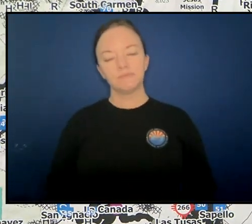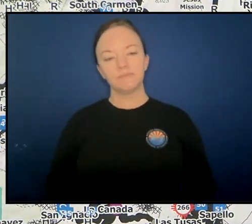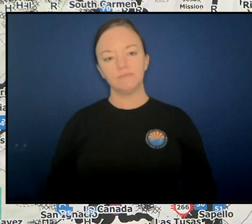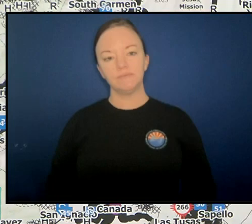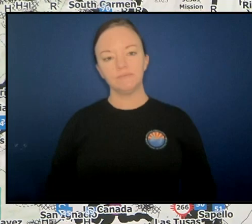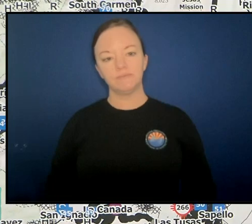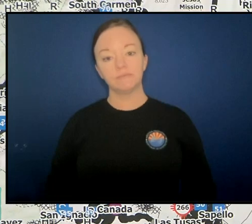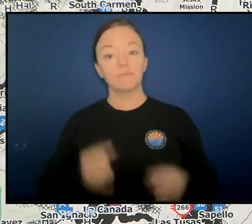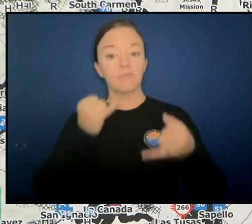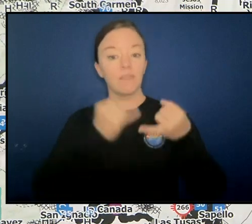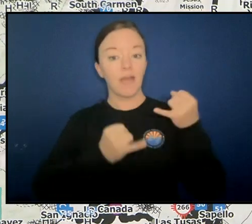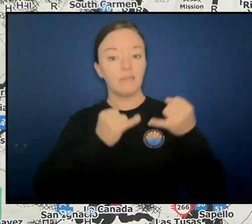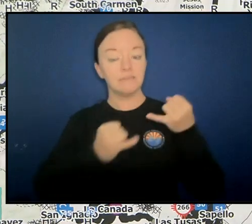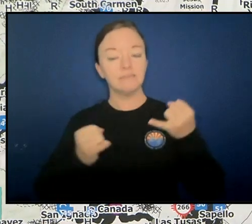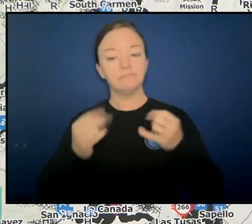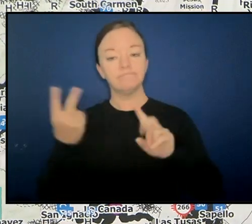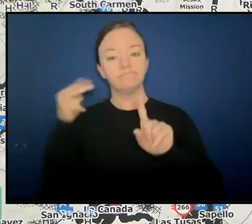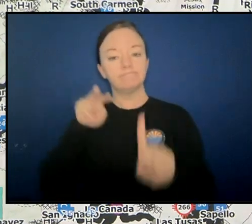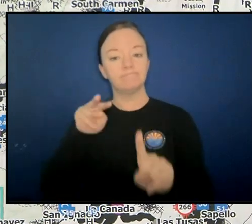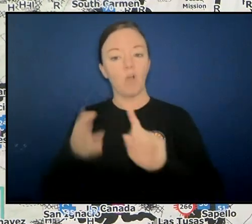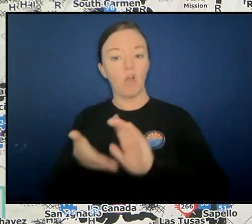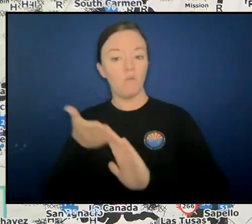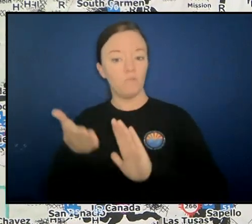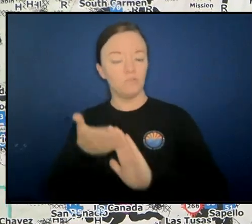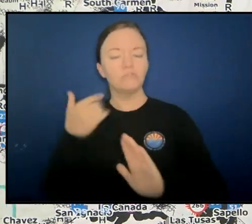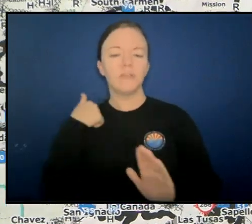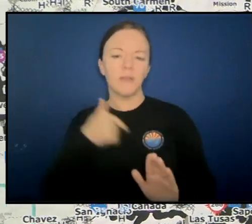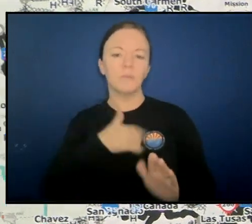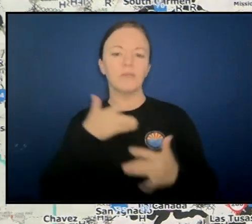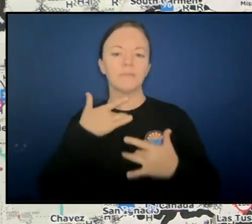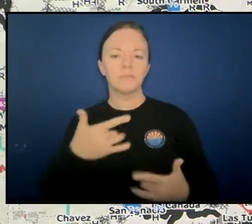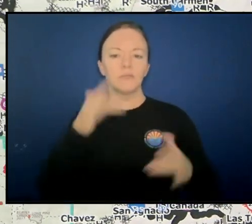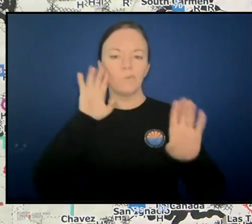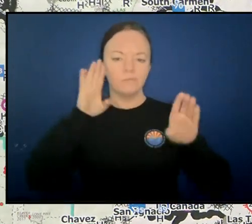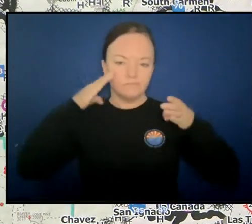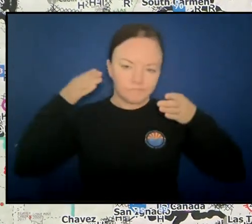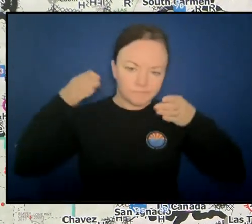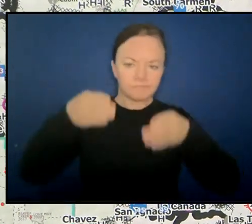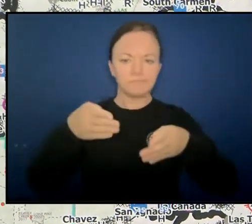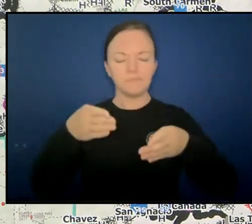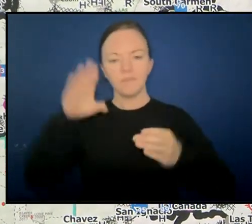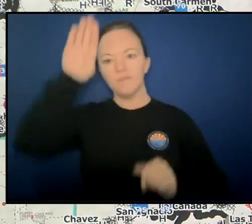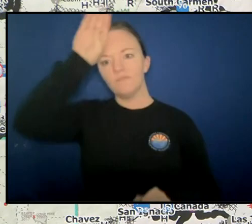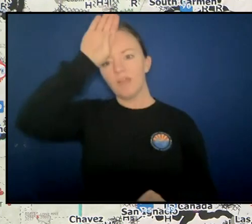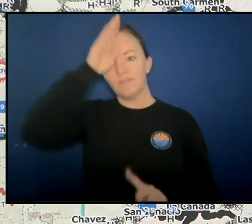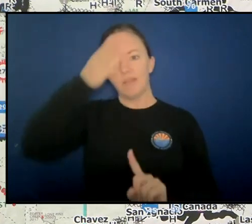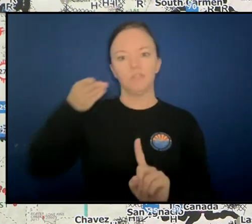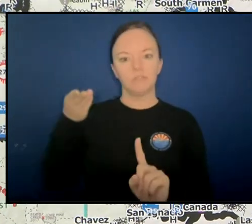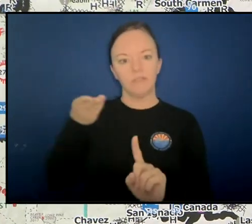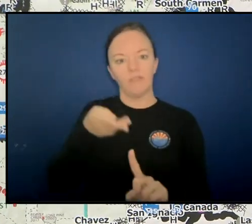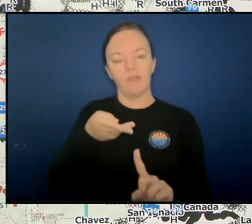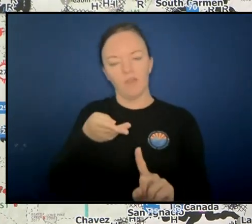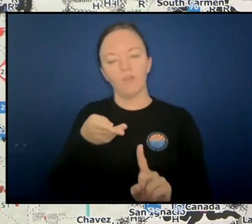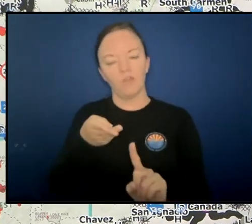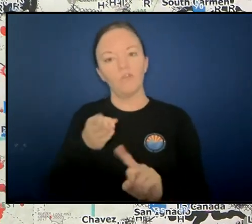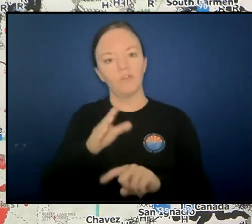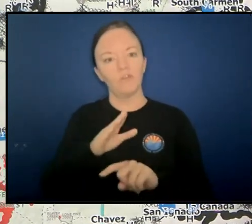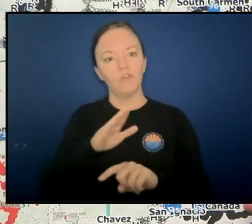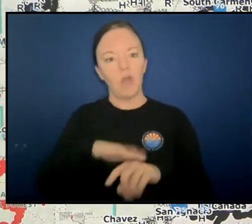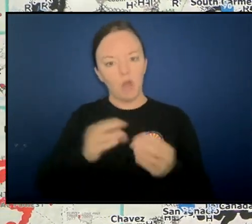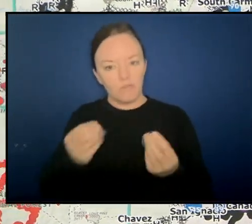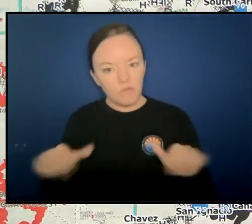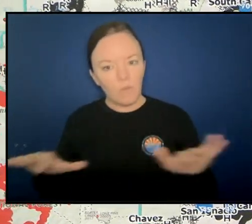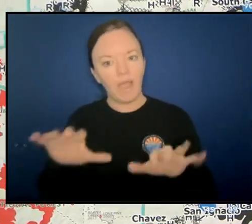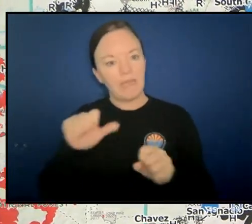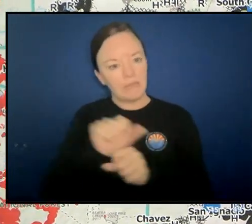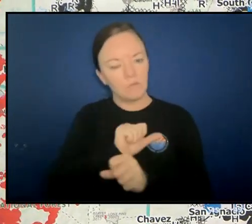thing from an operational perspective, and I know we get focused in on a lot of, the firefighters that are on the ground out here doing the work, whether it's the